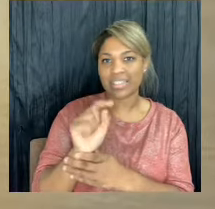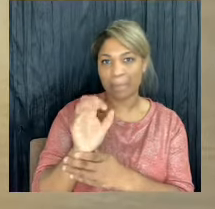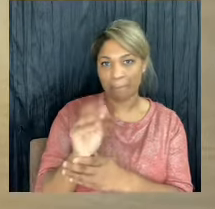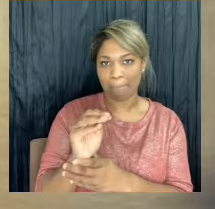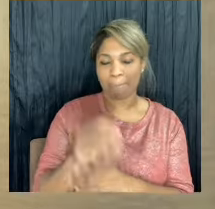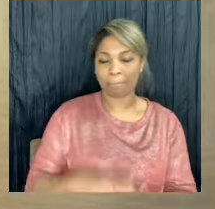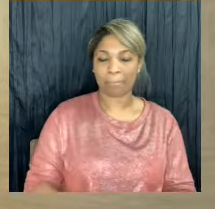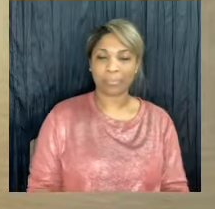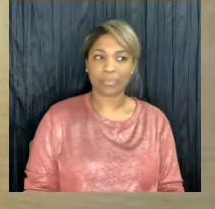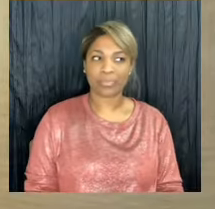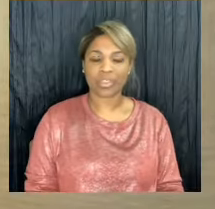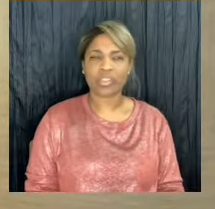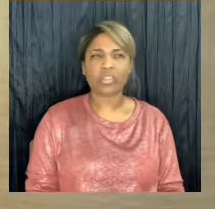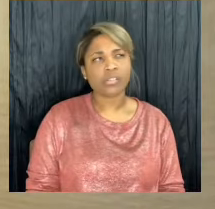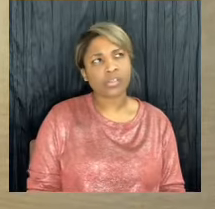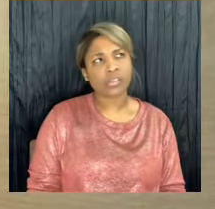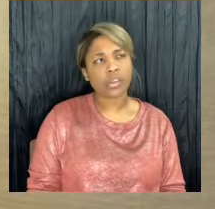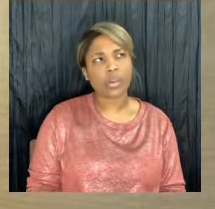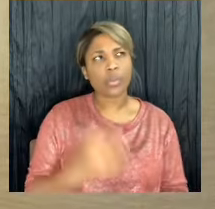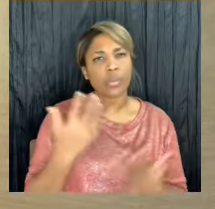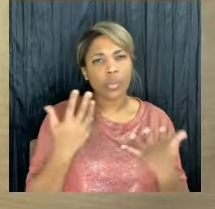Okay, what about